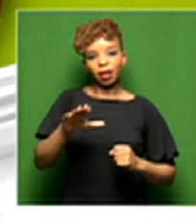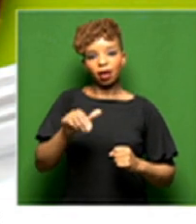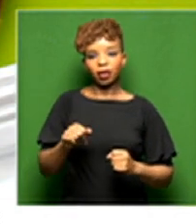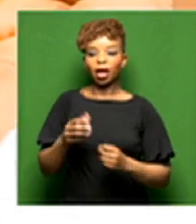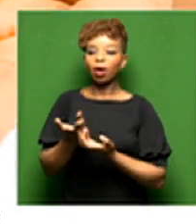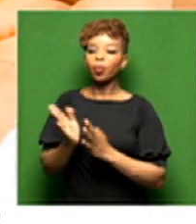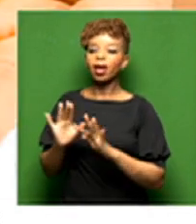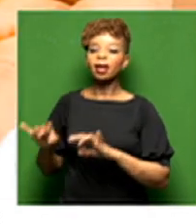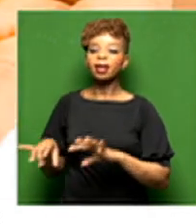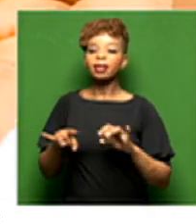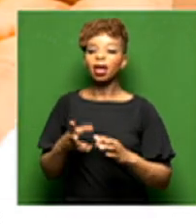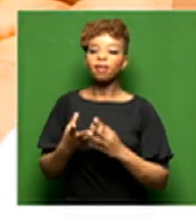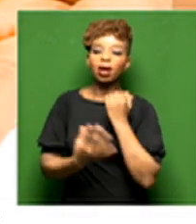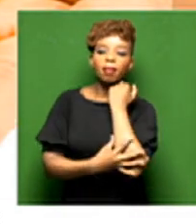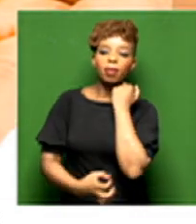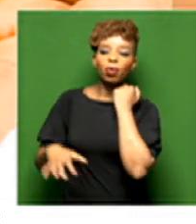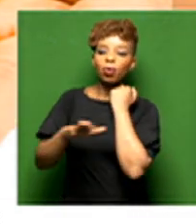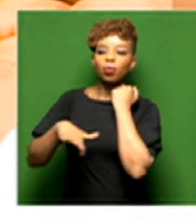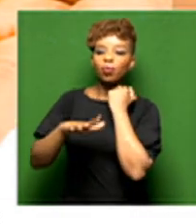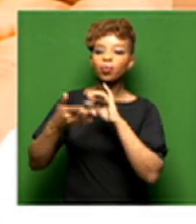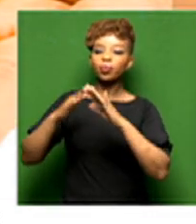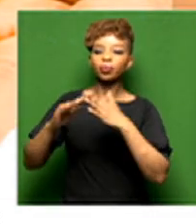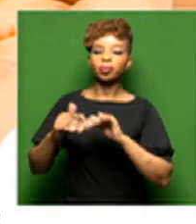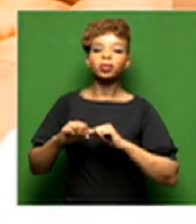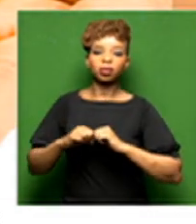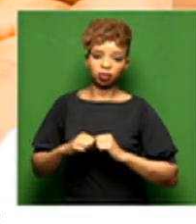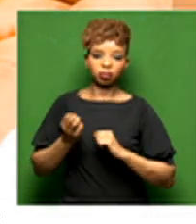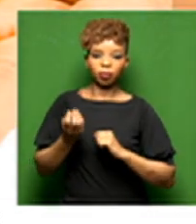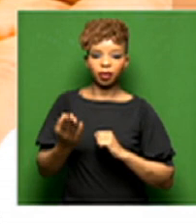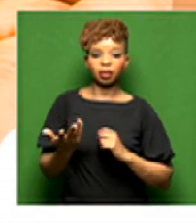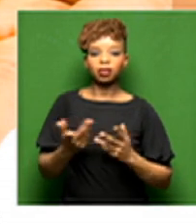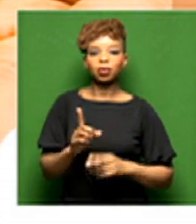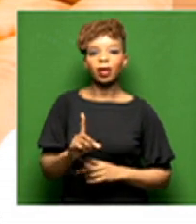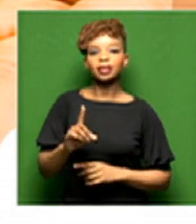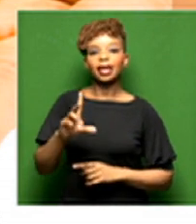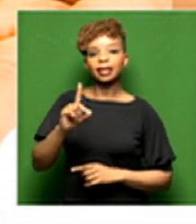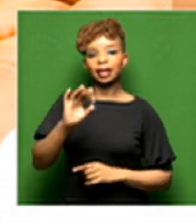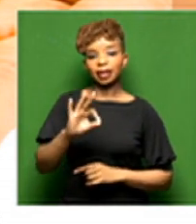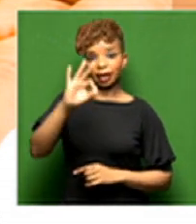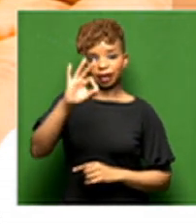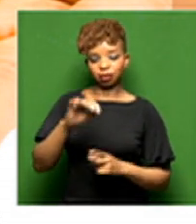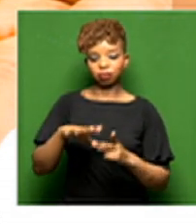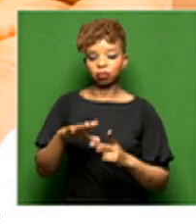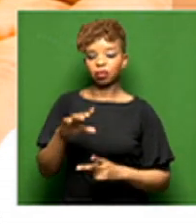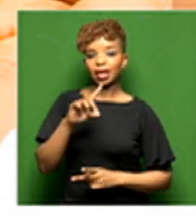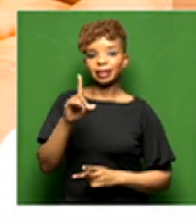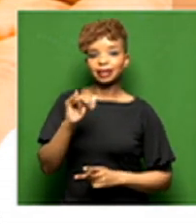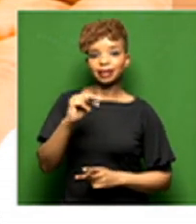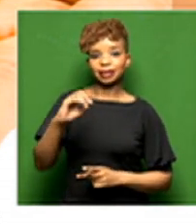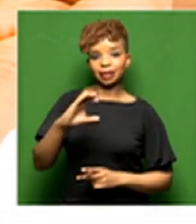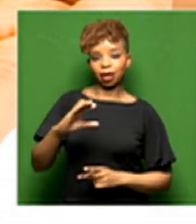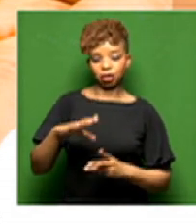communities. So these are things like vitamin D3, zinc, selenium, magnesium, and vitamin